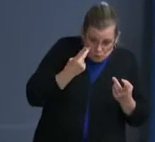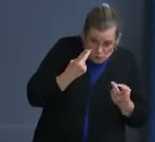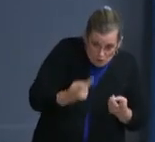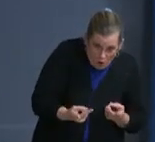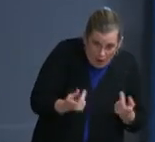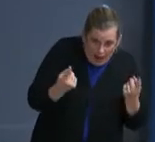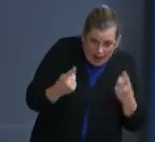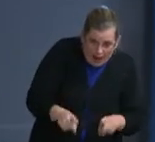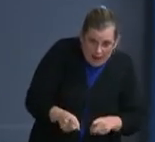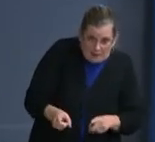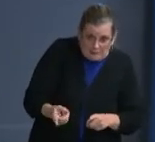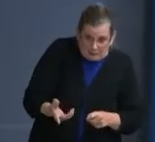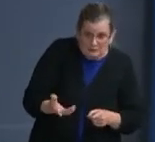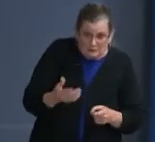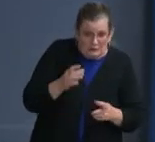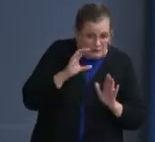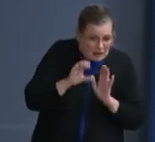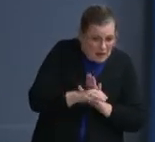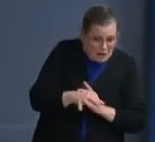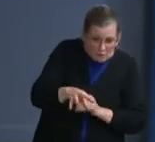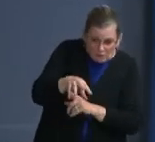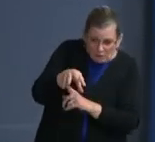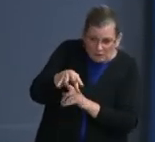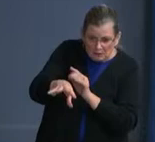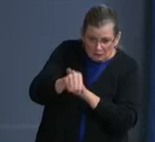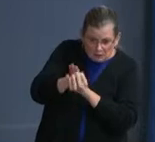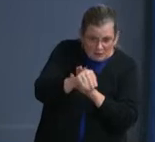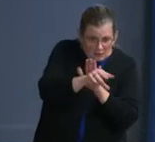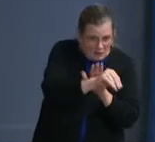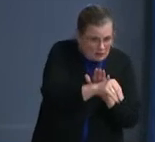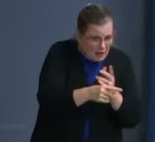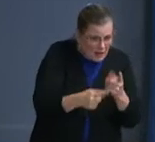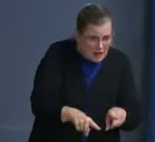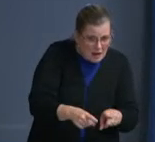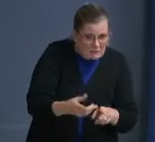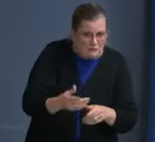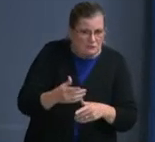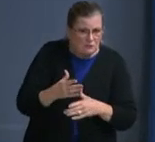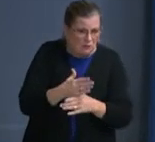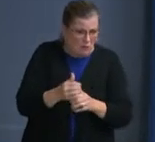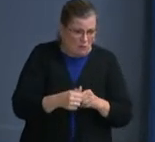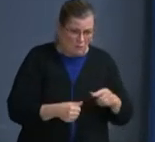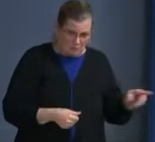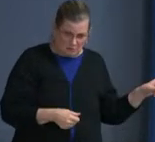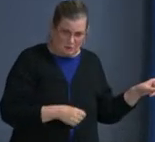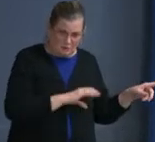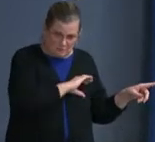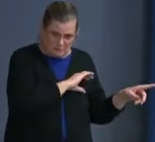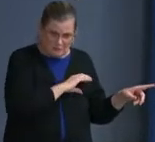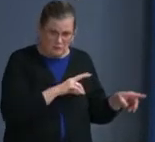perhaps captured an image of that incident to share it with us. You can call